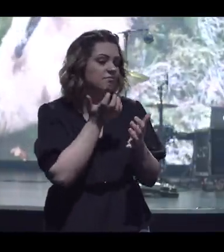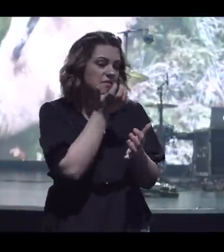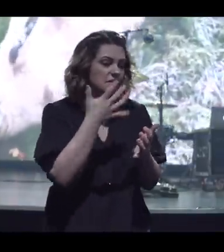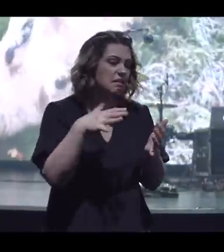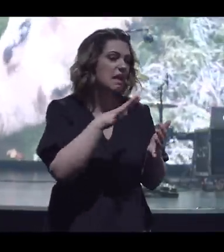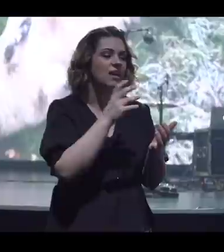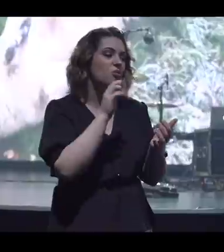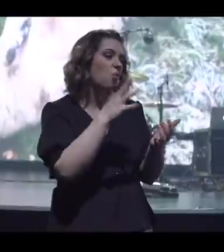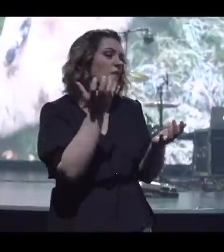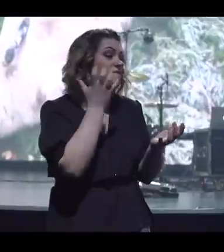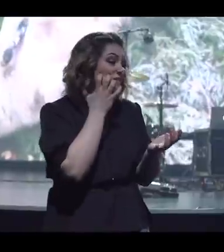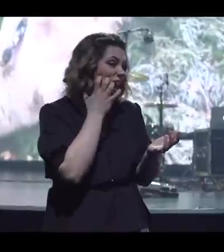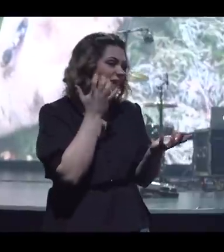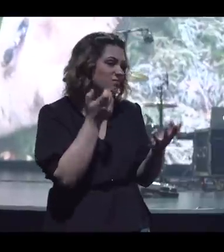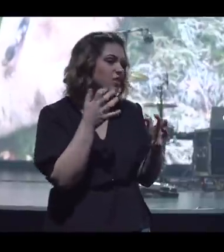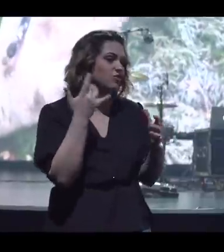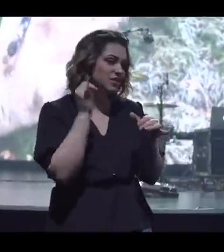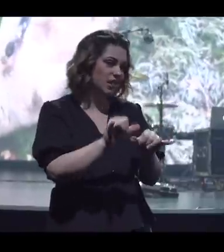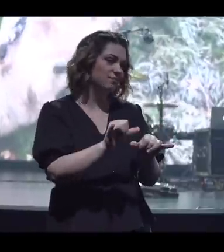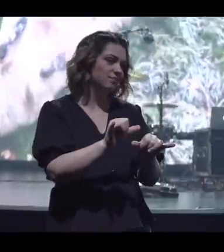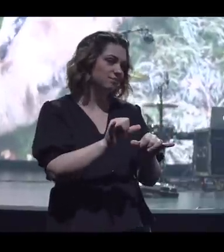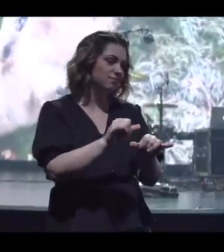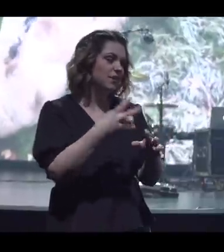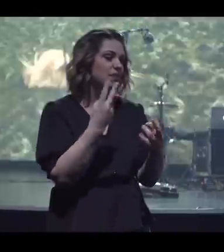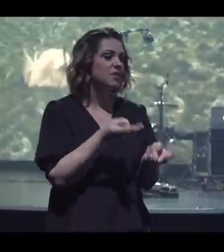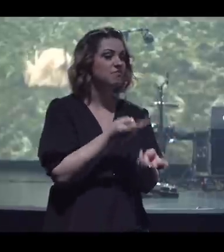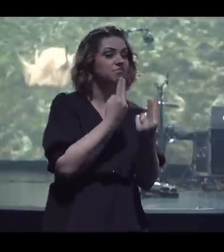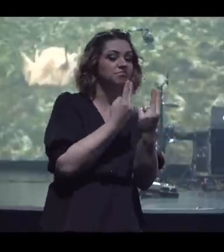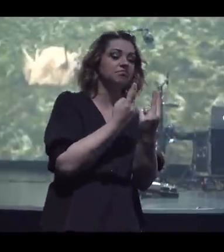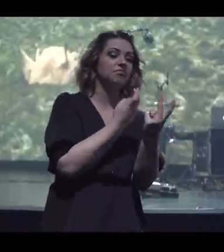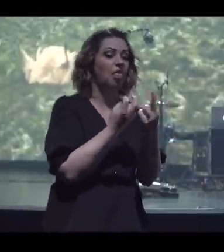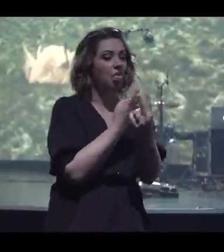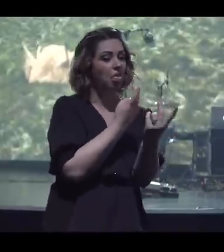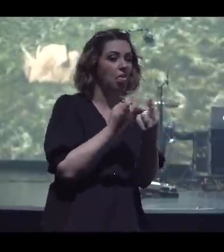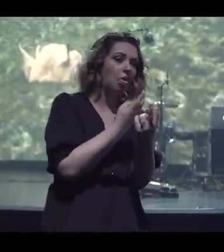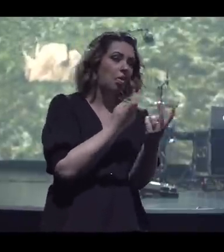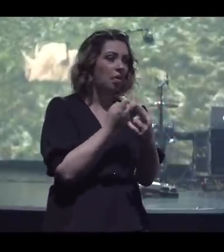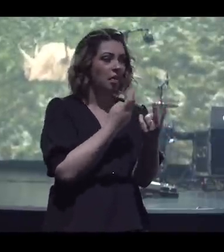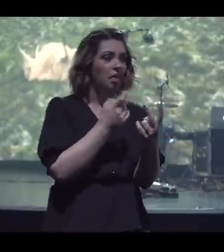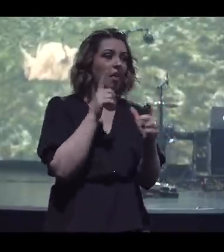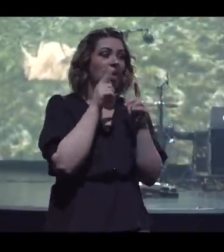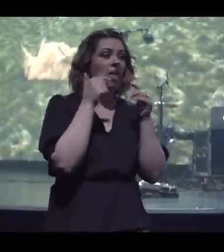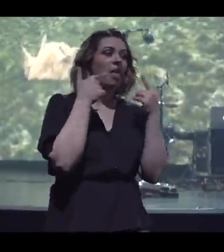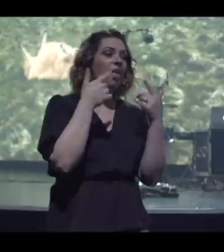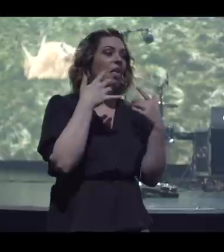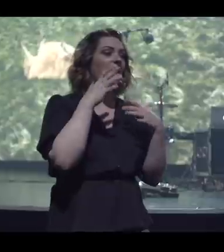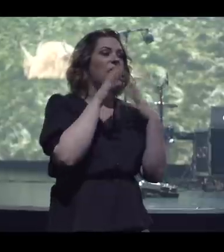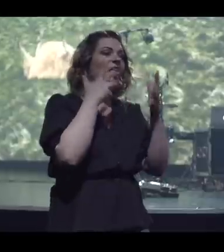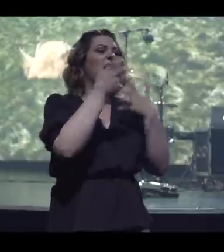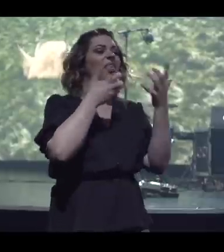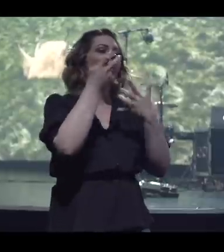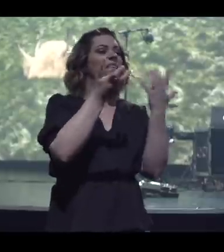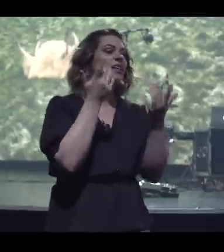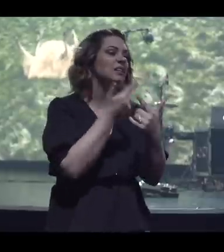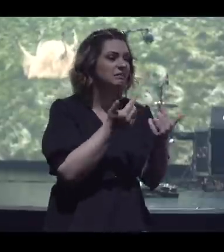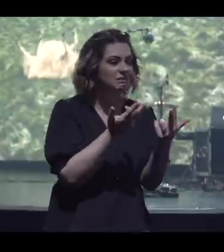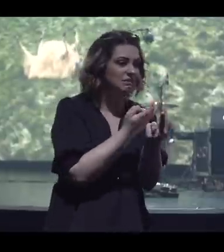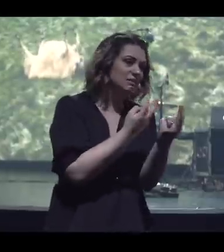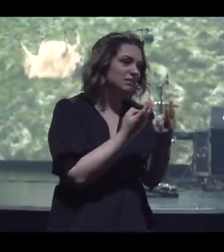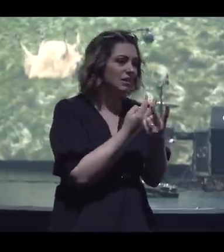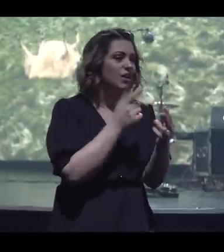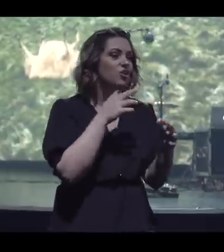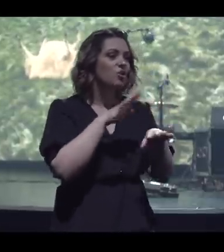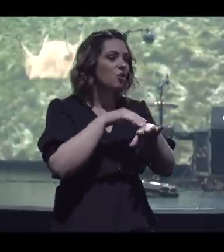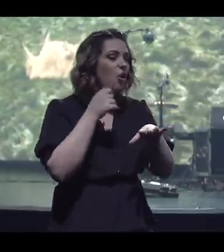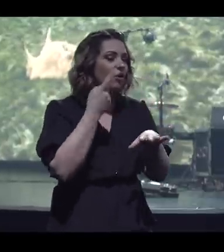fat. So they lay in the field with their feet all four flailing, going, ah, ah. They're calling